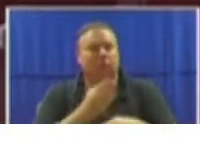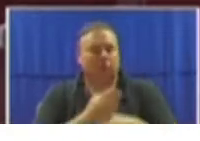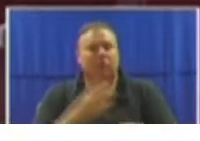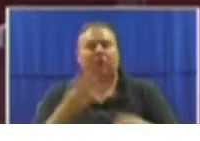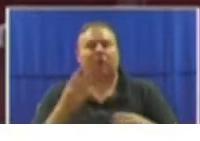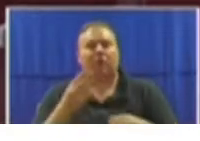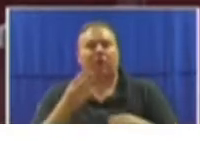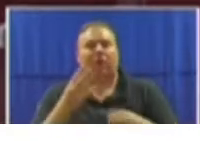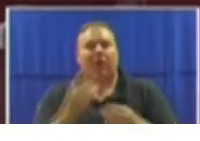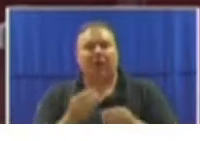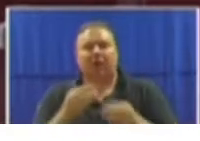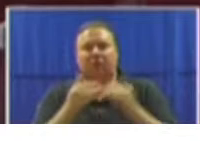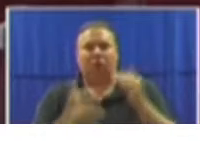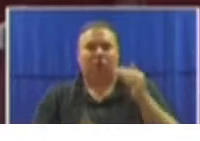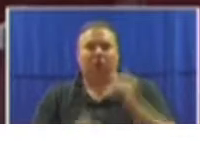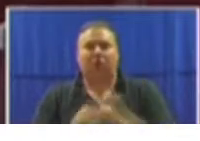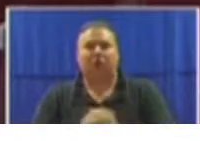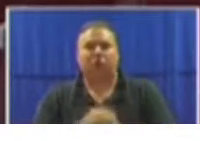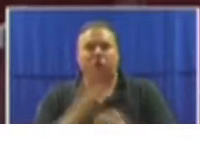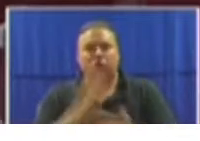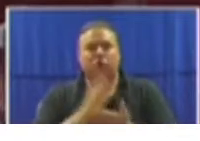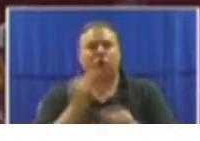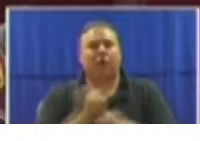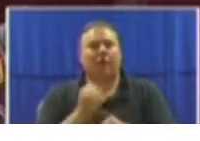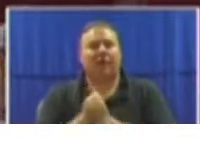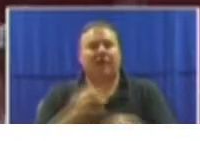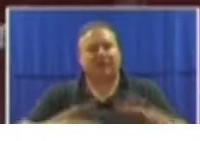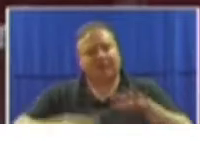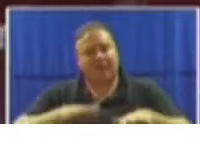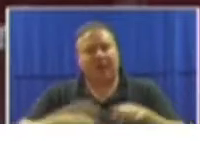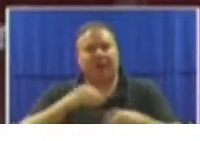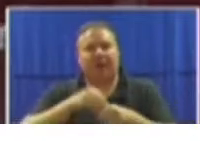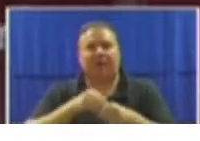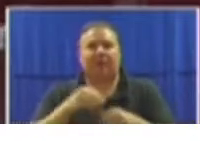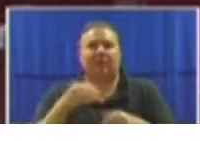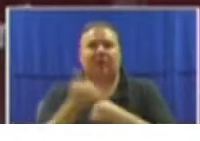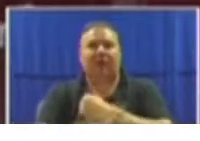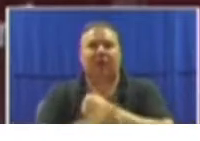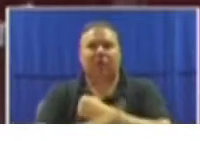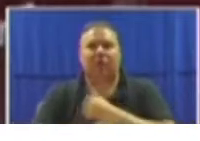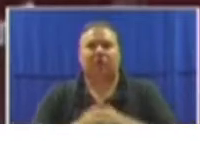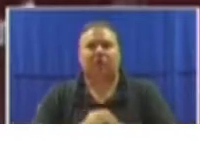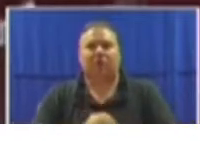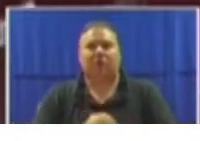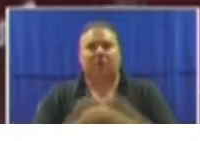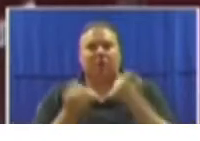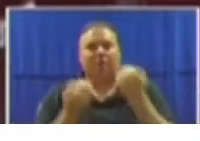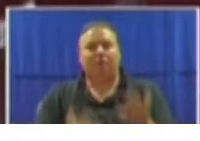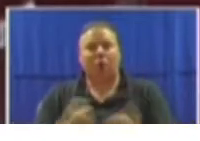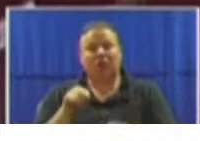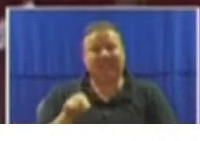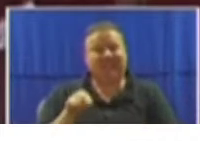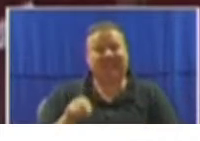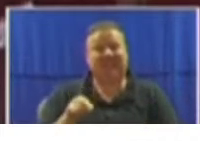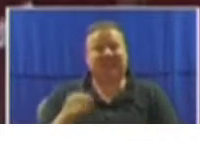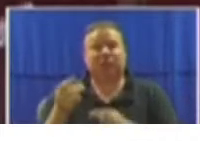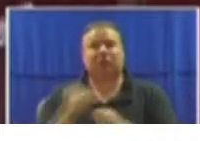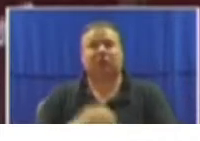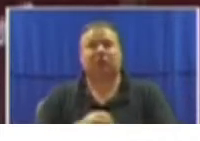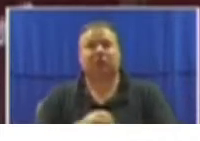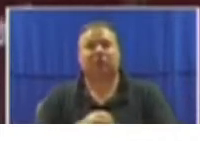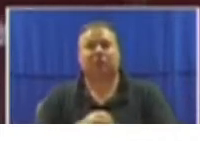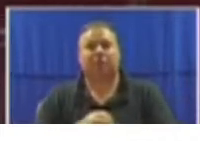addressed to ensure stability in the country. The motion alleges that